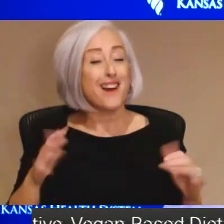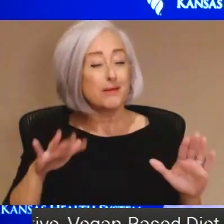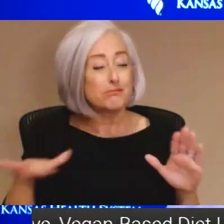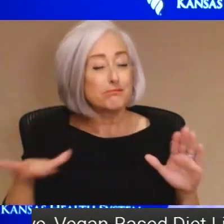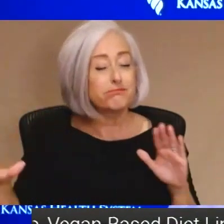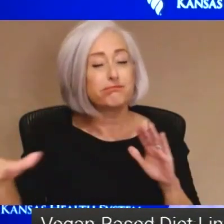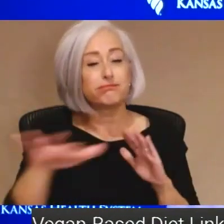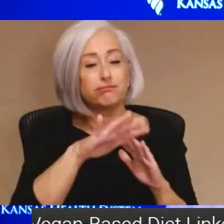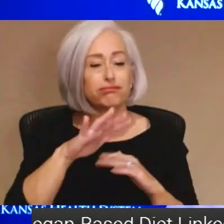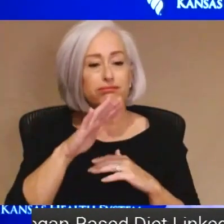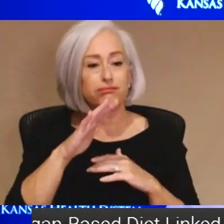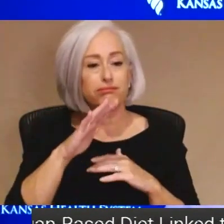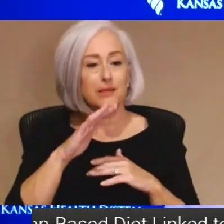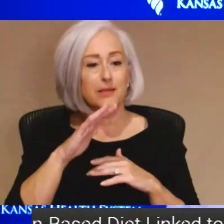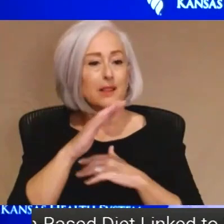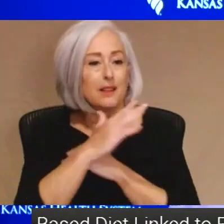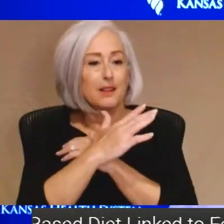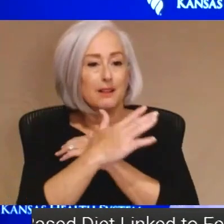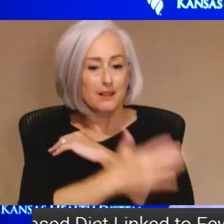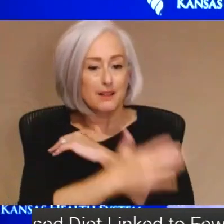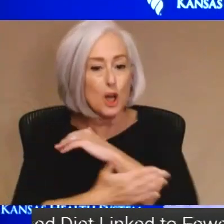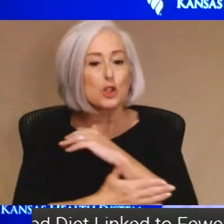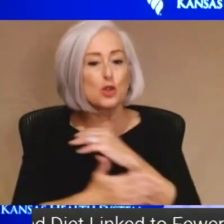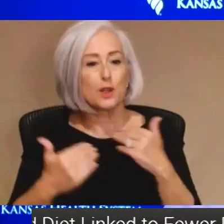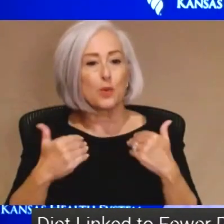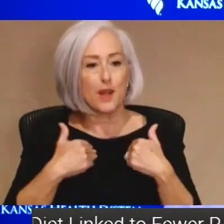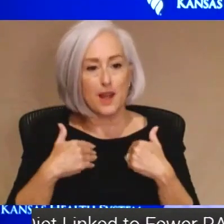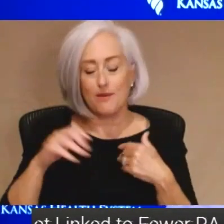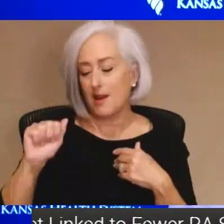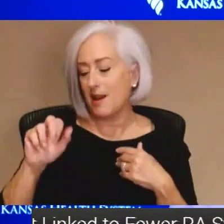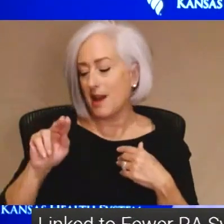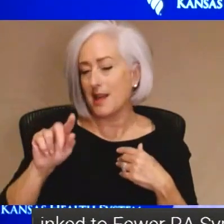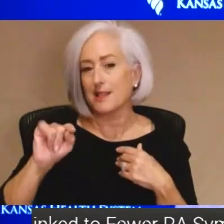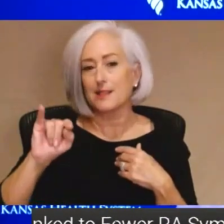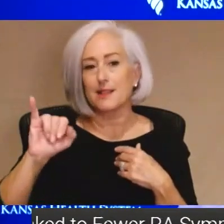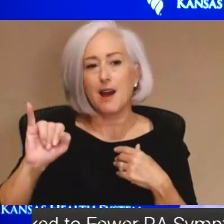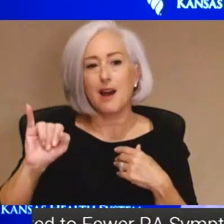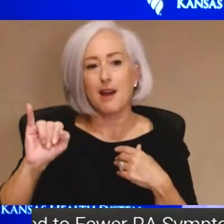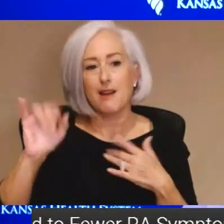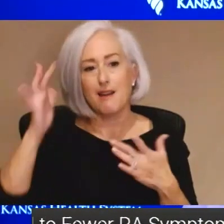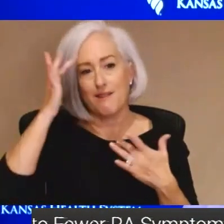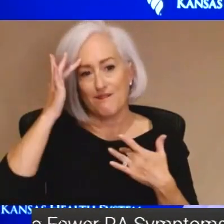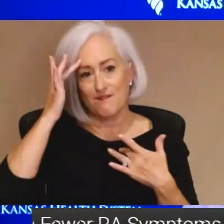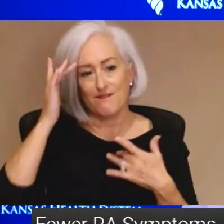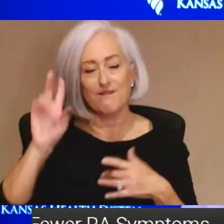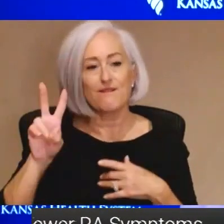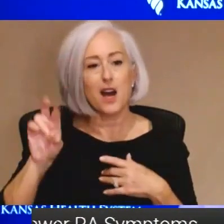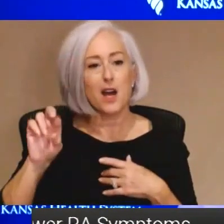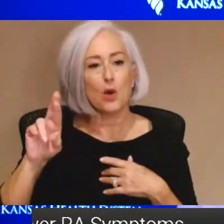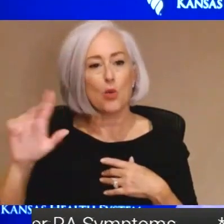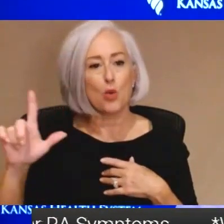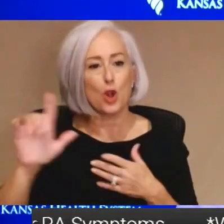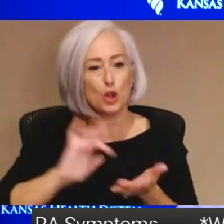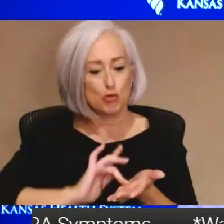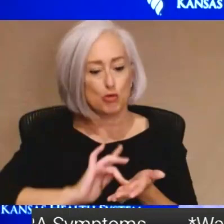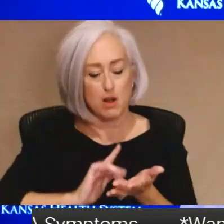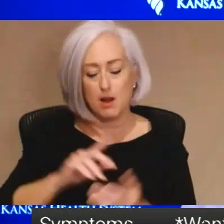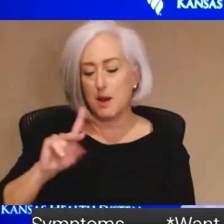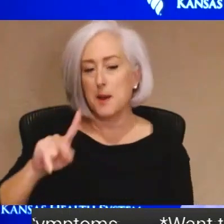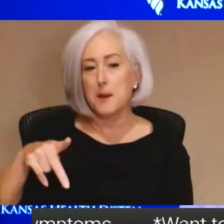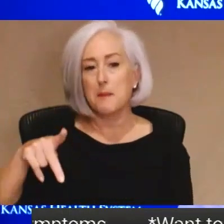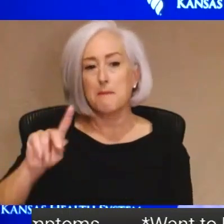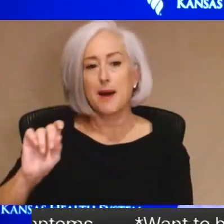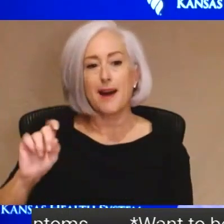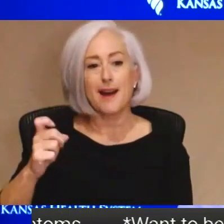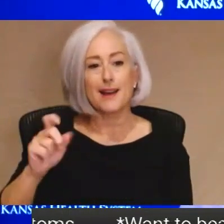are those antiviral drugs. And right now, Paxlovid is a tier one or a preferred item to use as